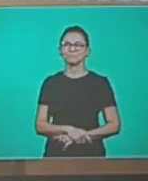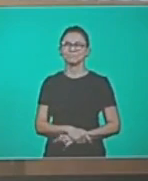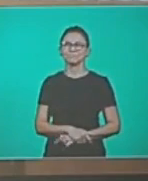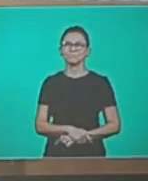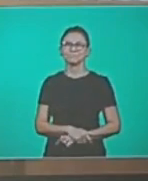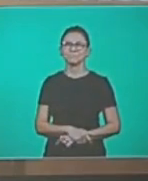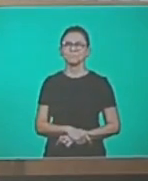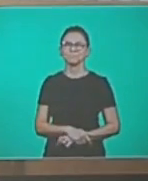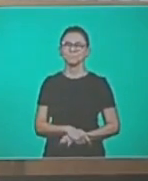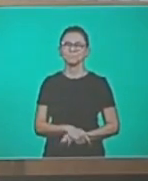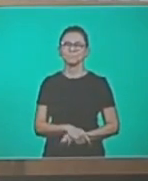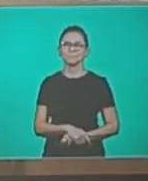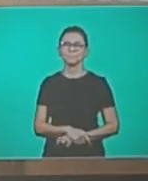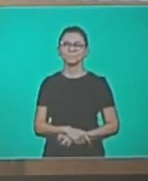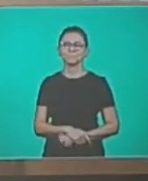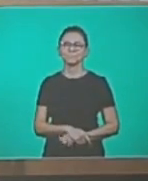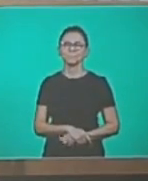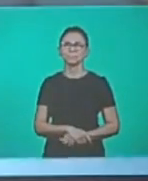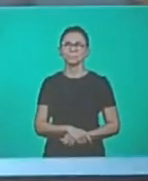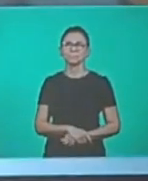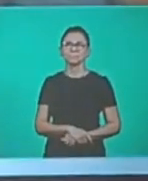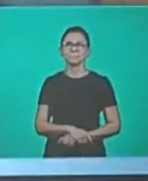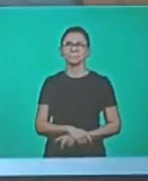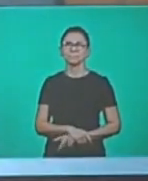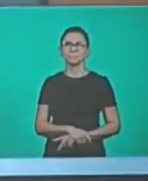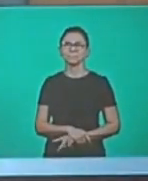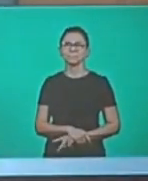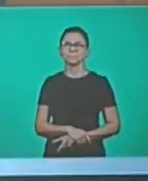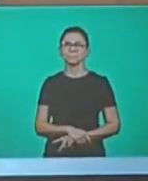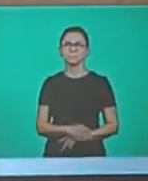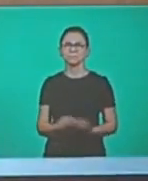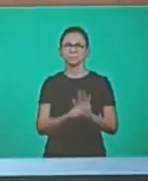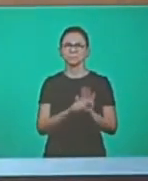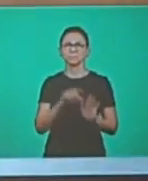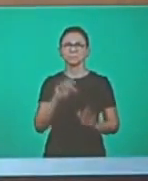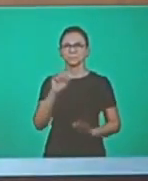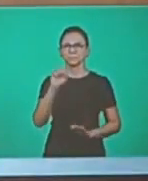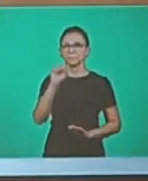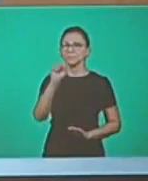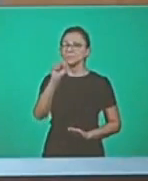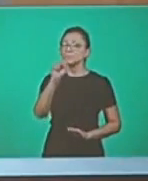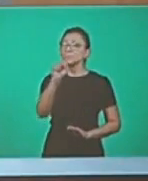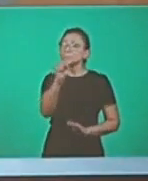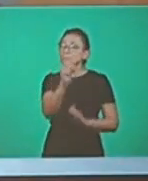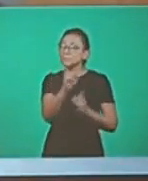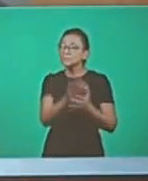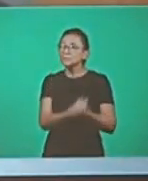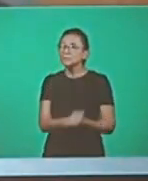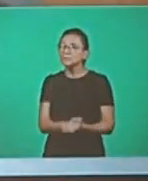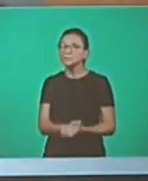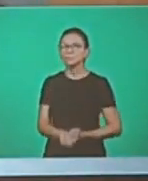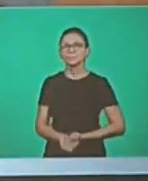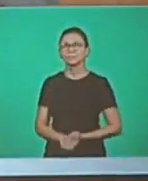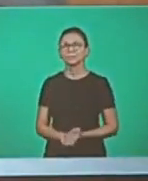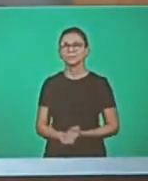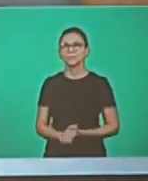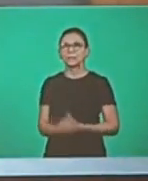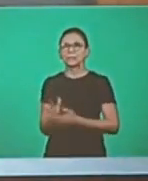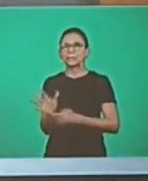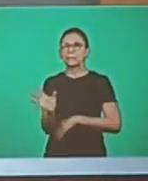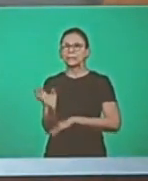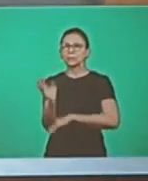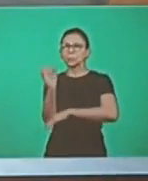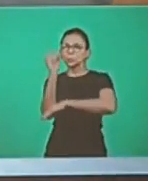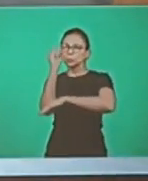your lamp lit, if you're ready, it's time to face the head of the household,